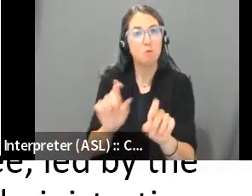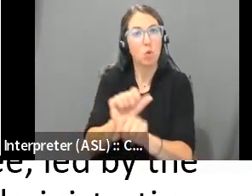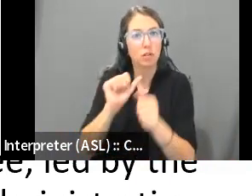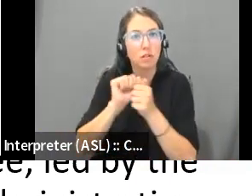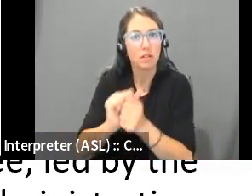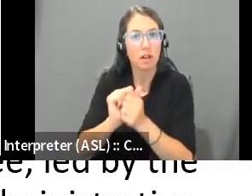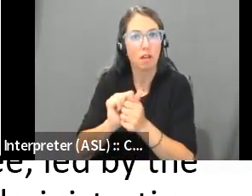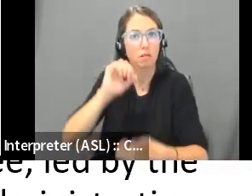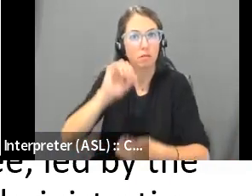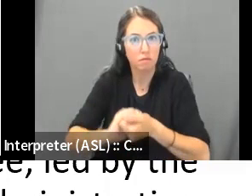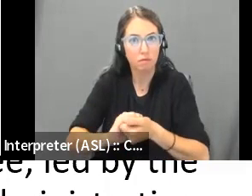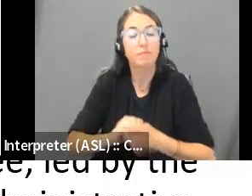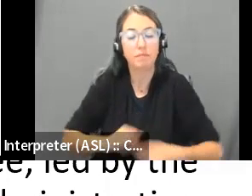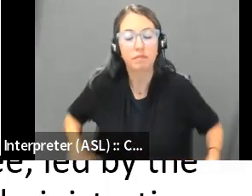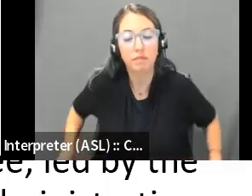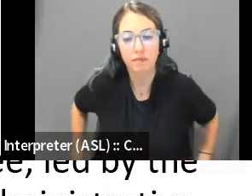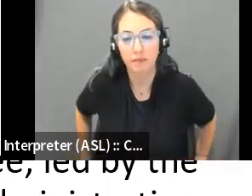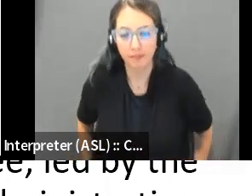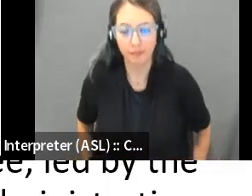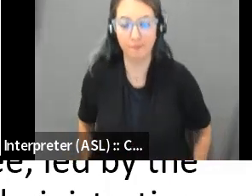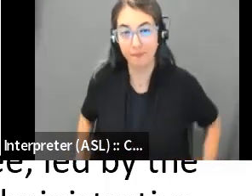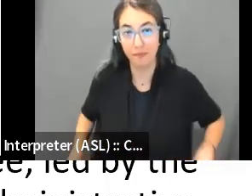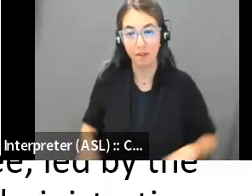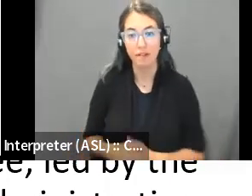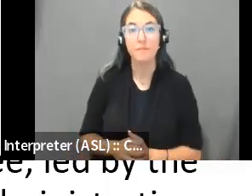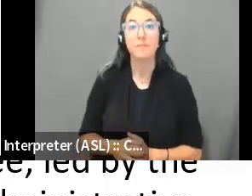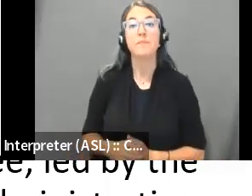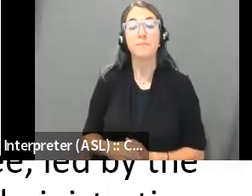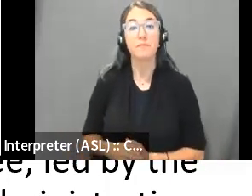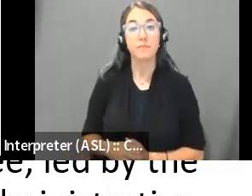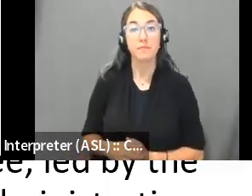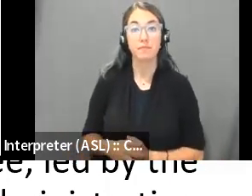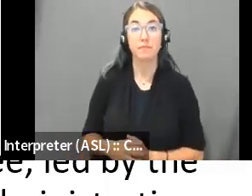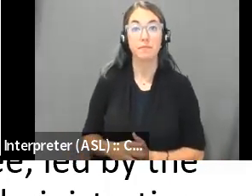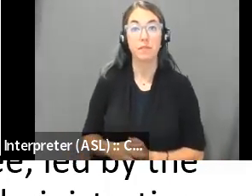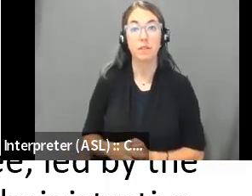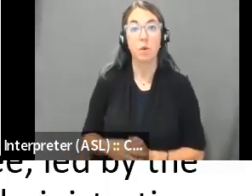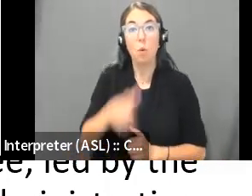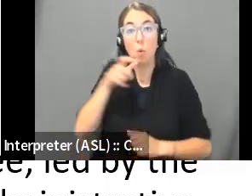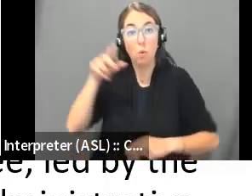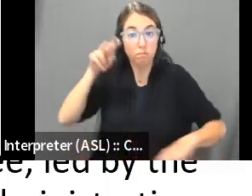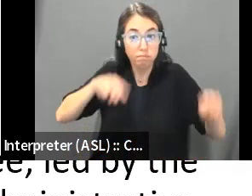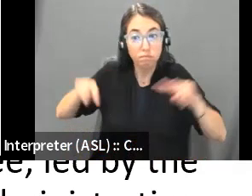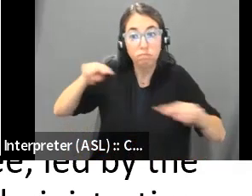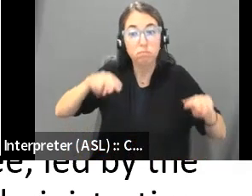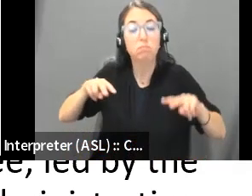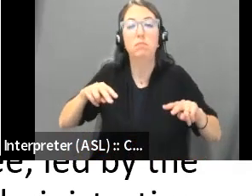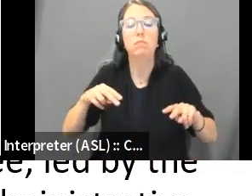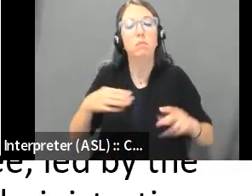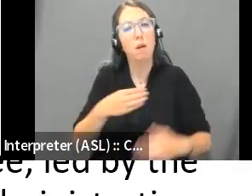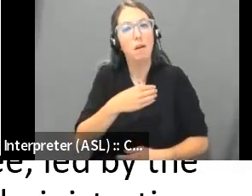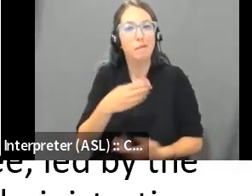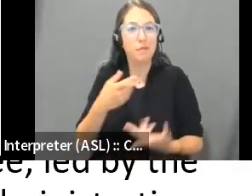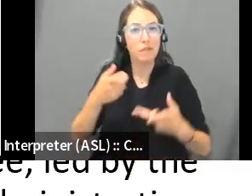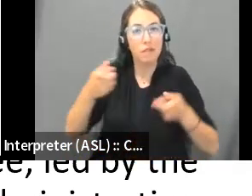federally qualified health center. The leadership within this structure is governed by a memorandum of understanding, and